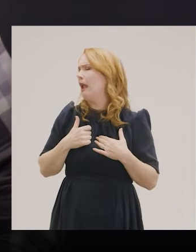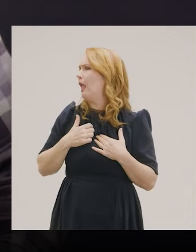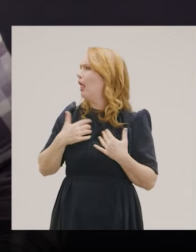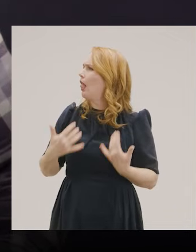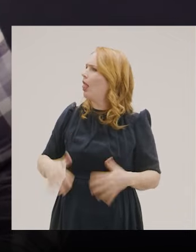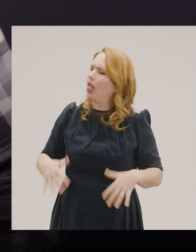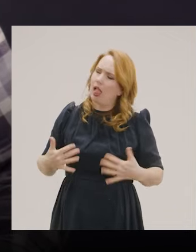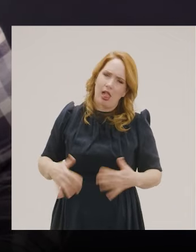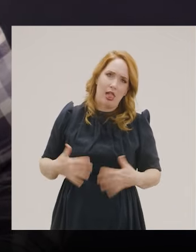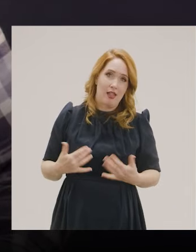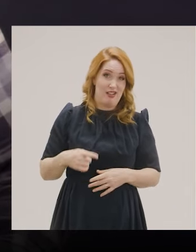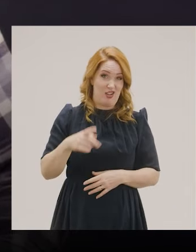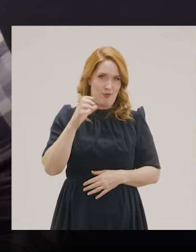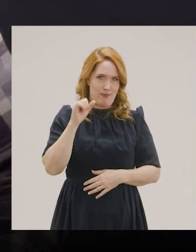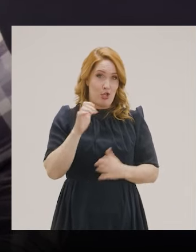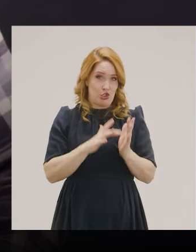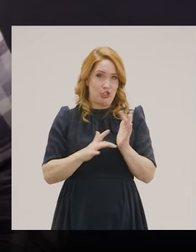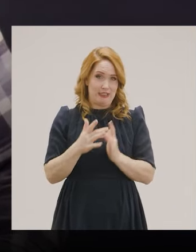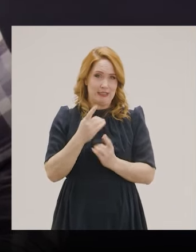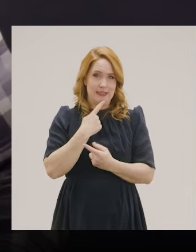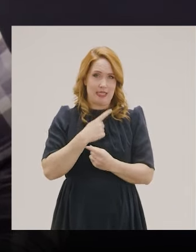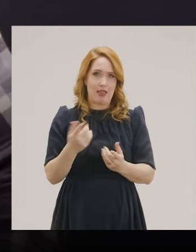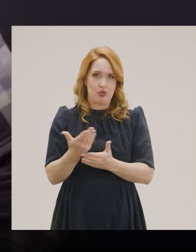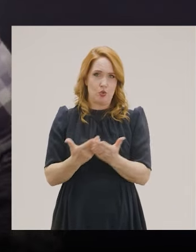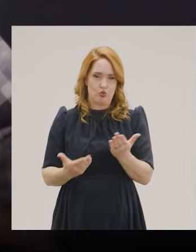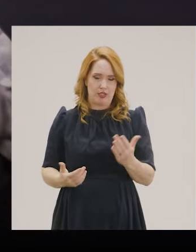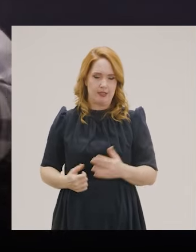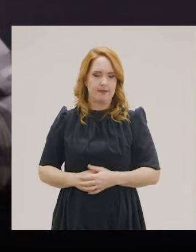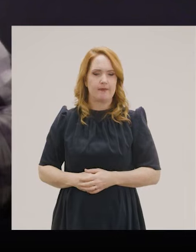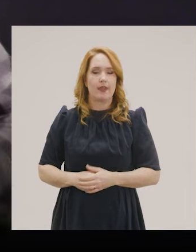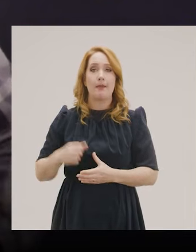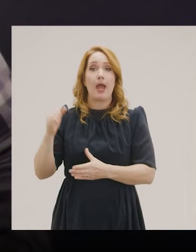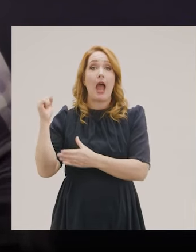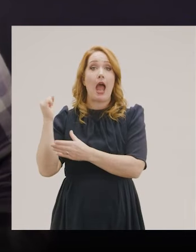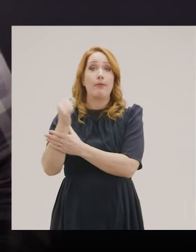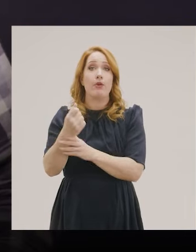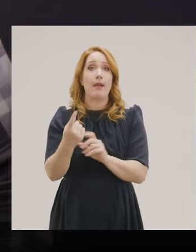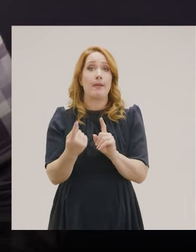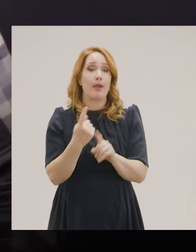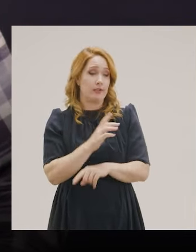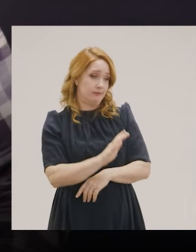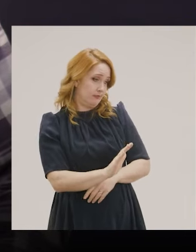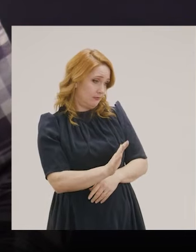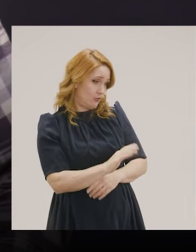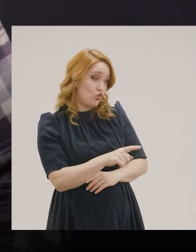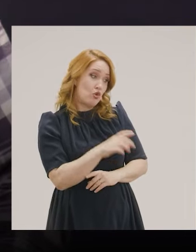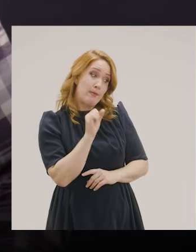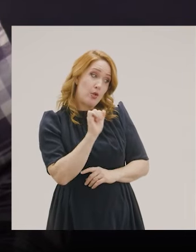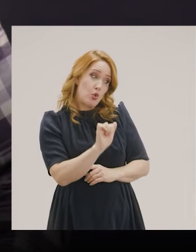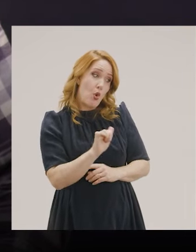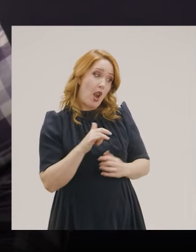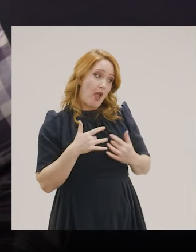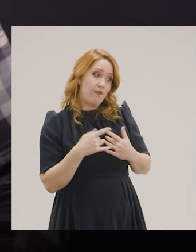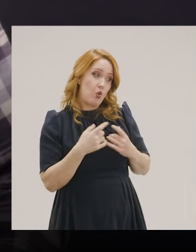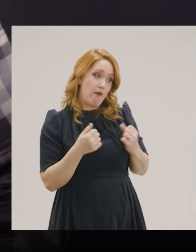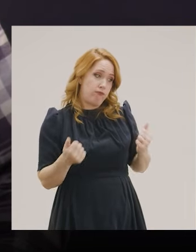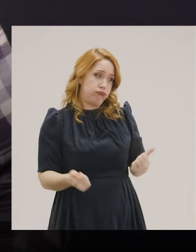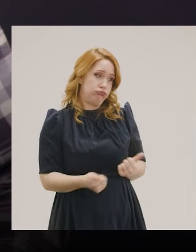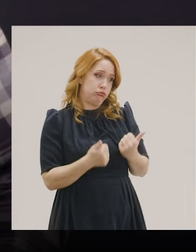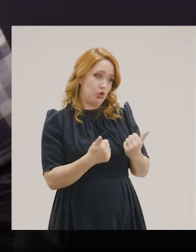my tongue, because I am in agony in this fire. Remember, this is a story Jesus is telling. But Abraham replied,